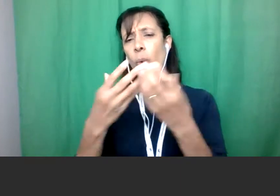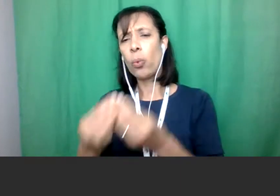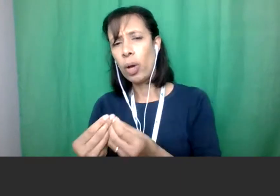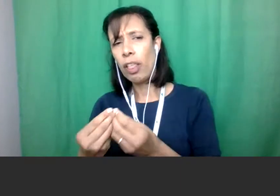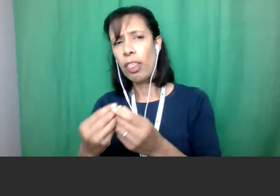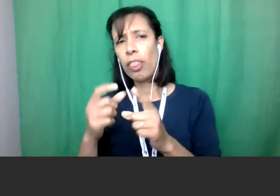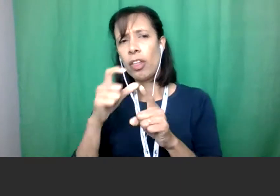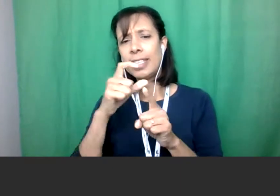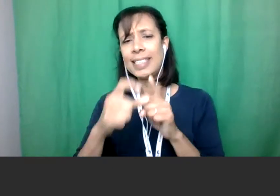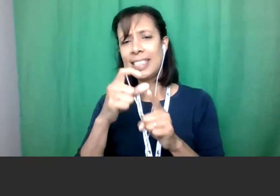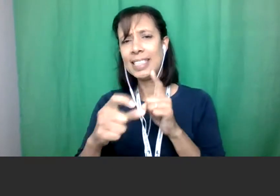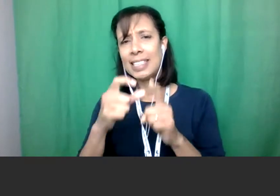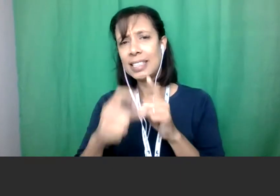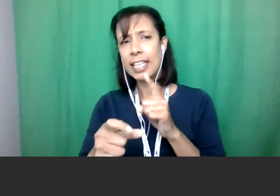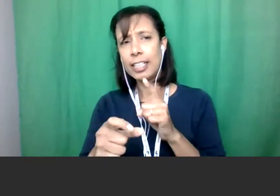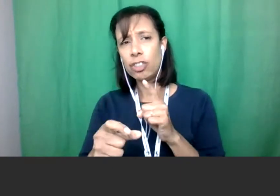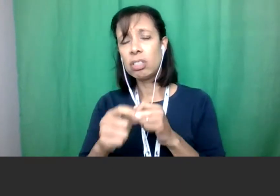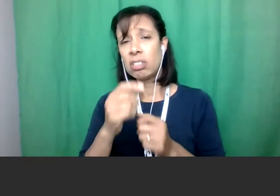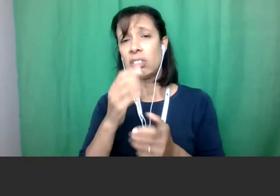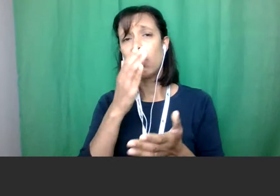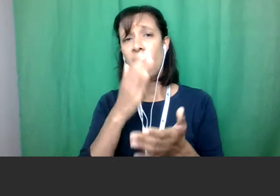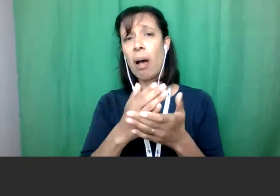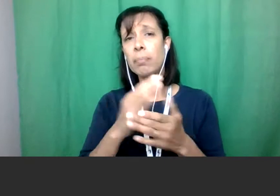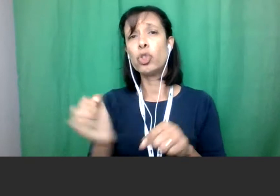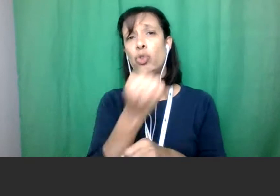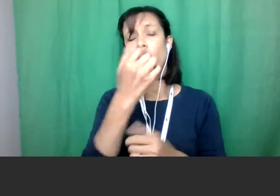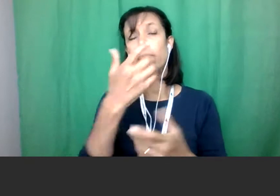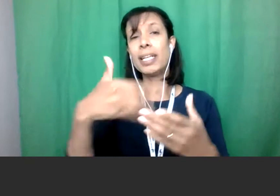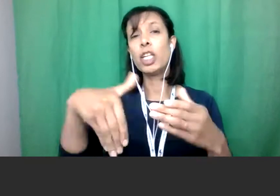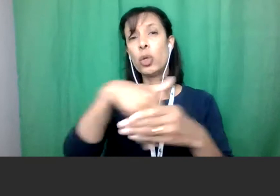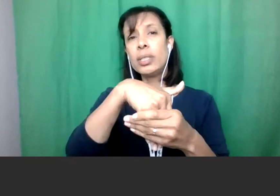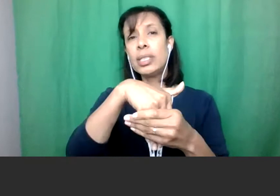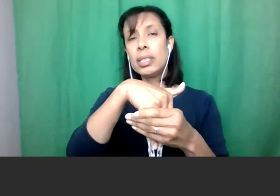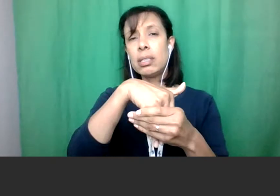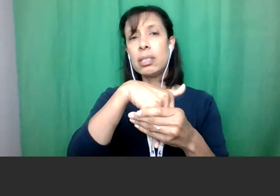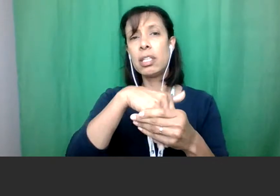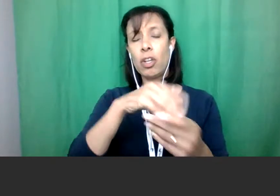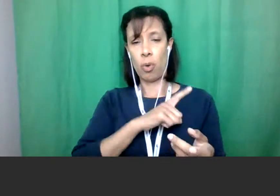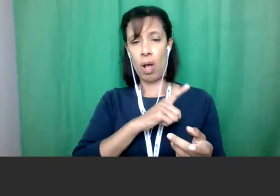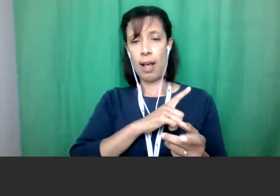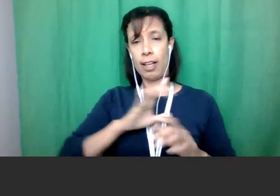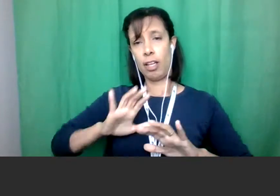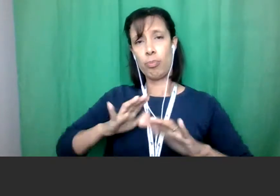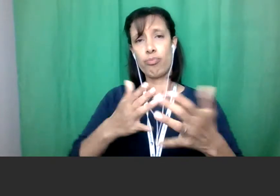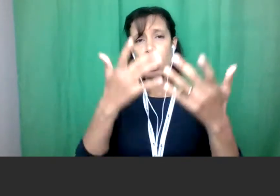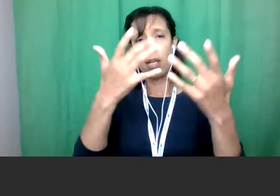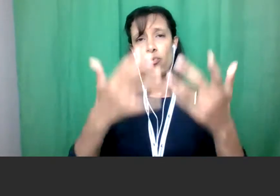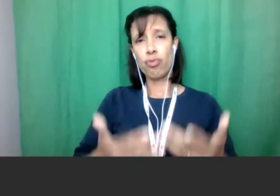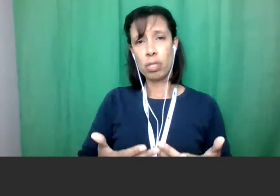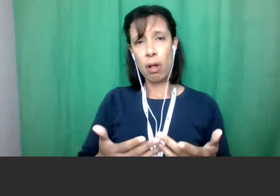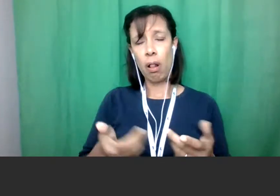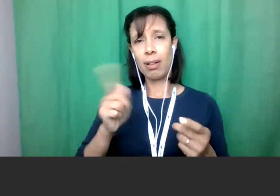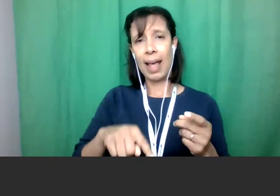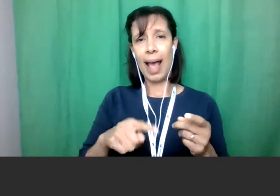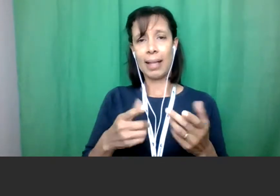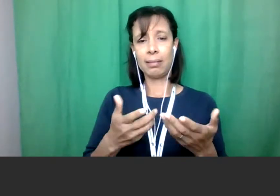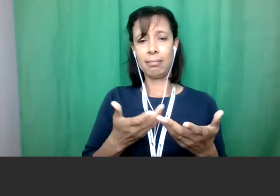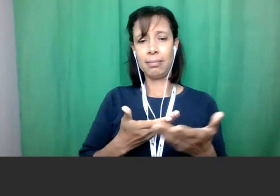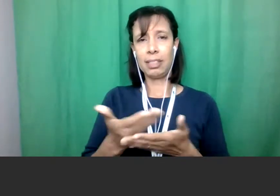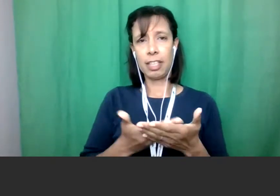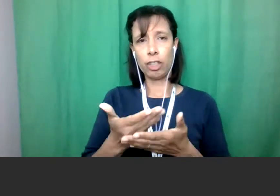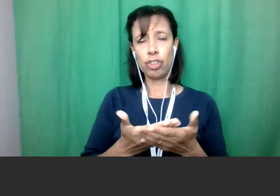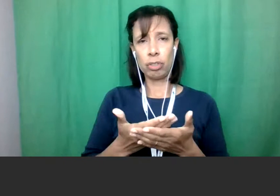is embedded in your dissertation. So when you present your results and your discussion, you'll present your findings